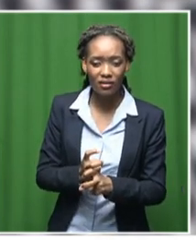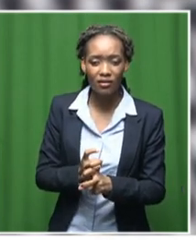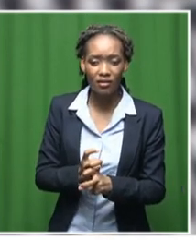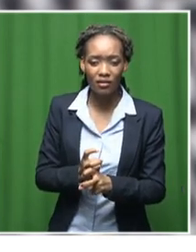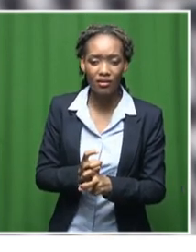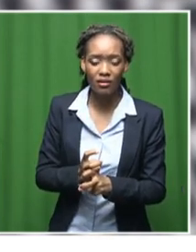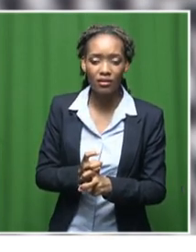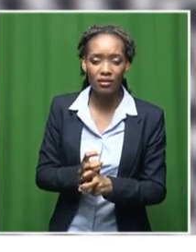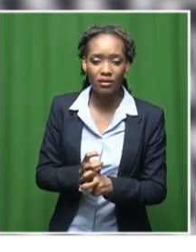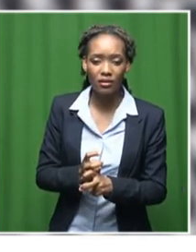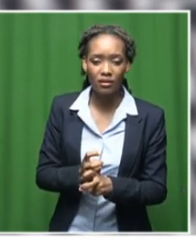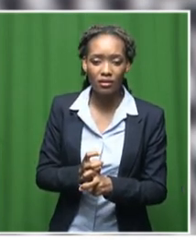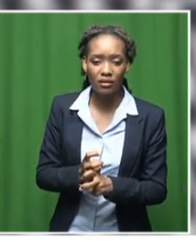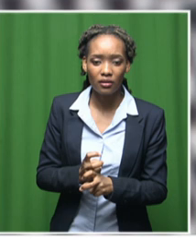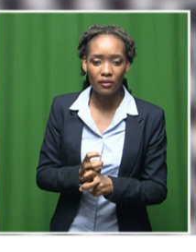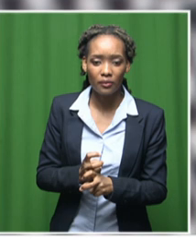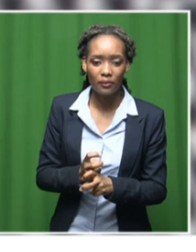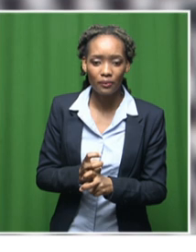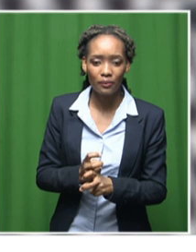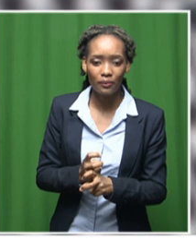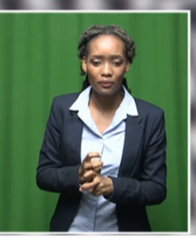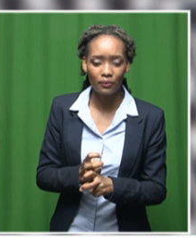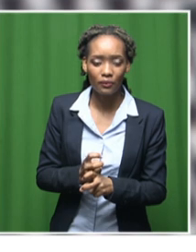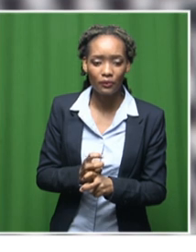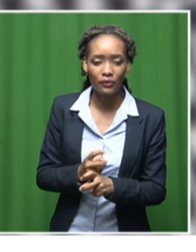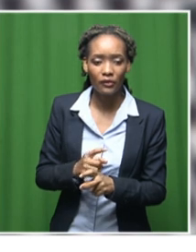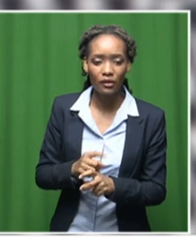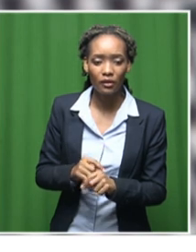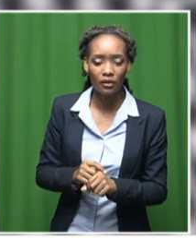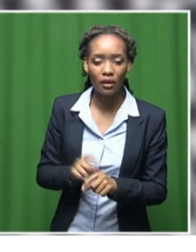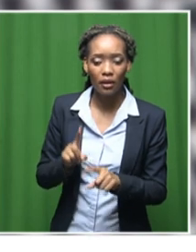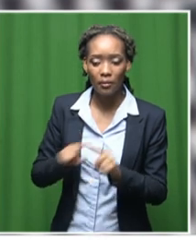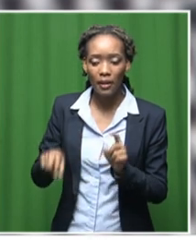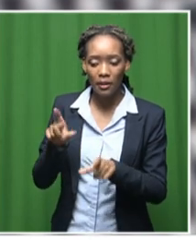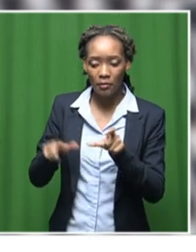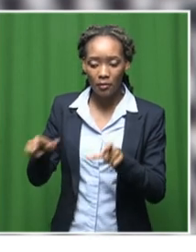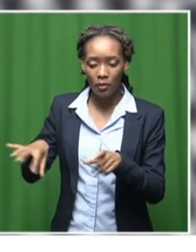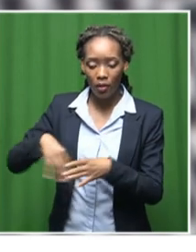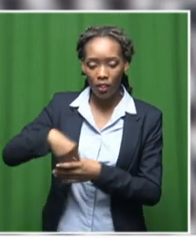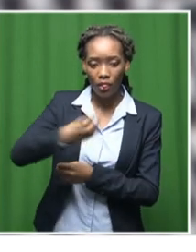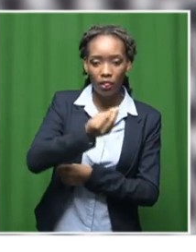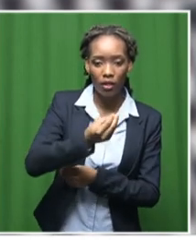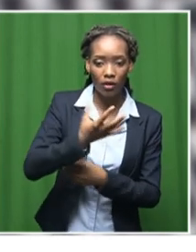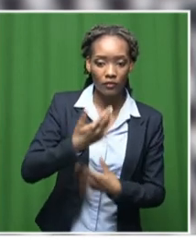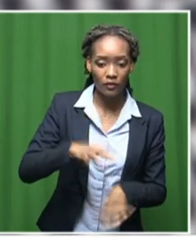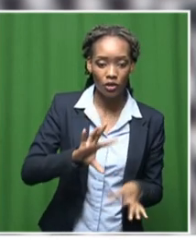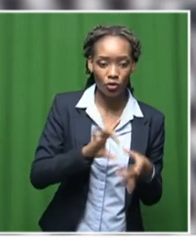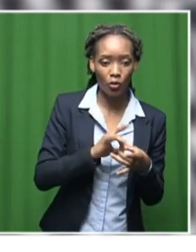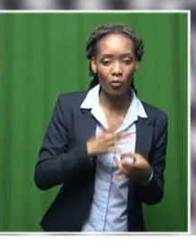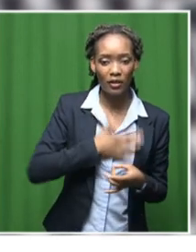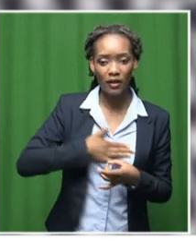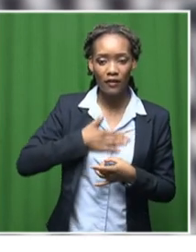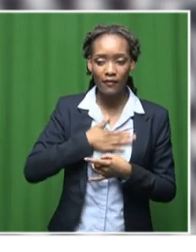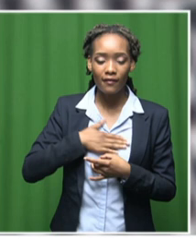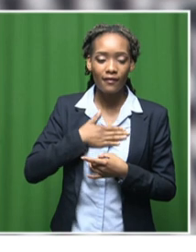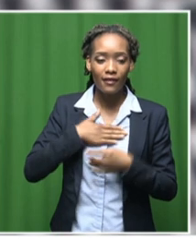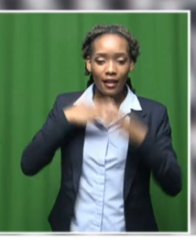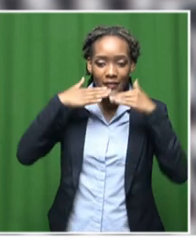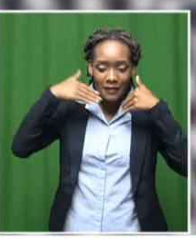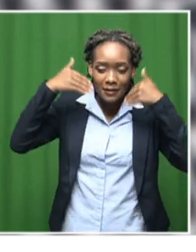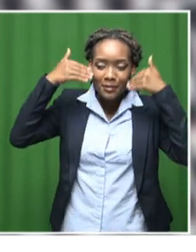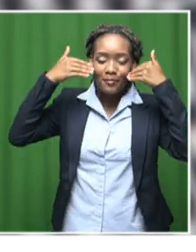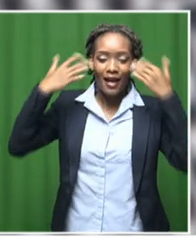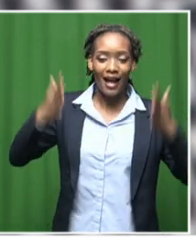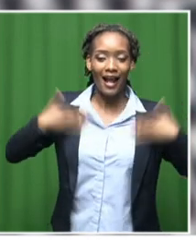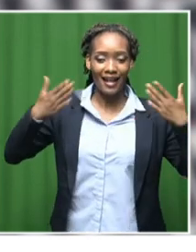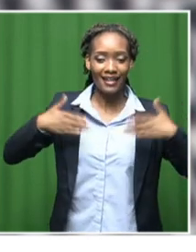But I mean, people's gonna walk out and they're gonna feel much lighter, and they're probably gonna have a smile on their face and just